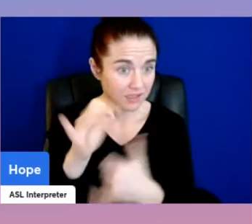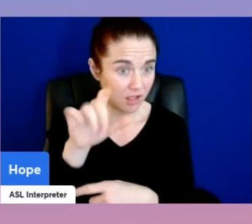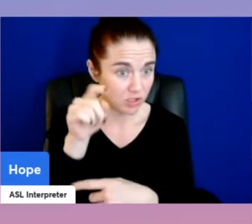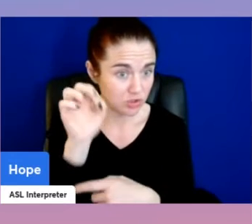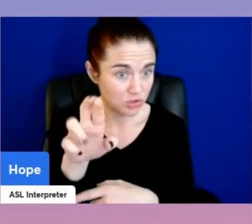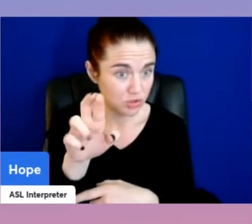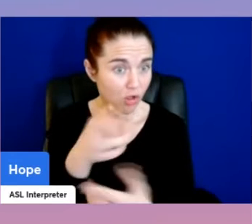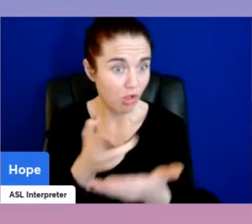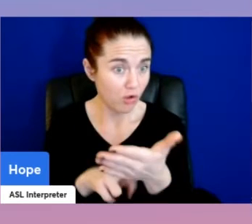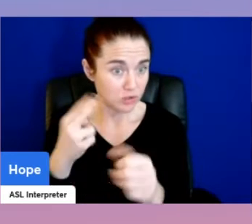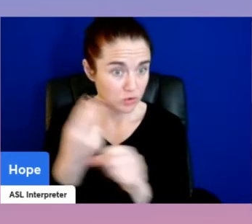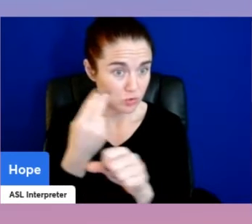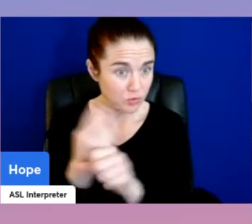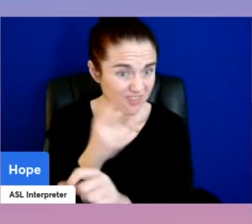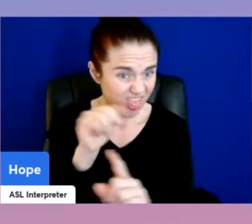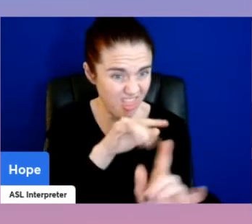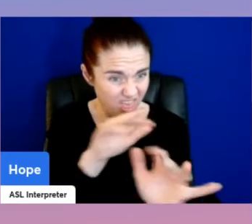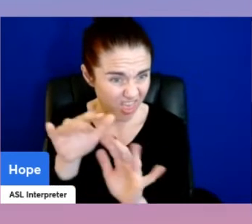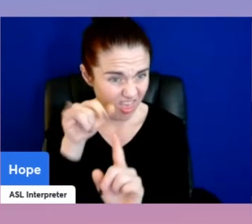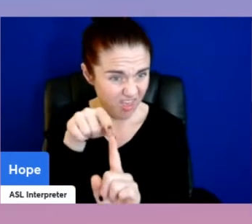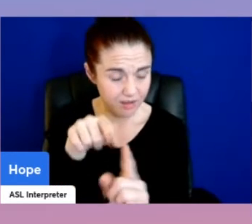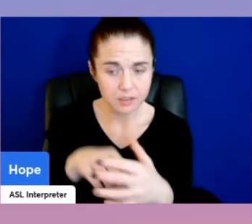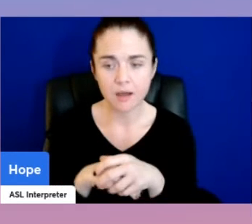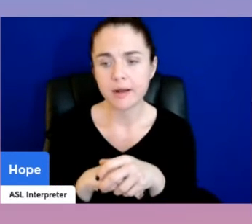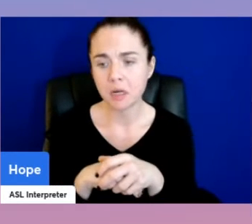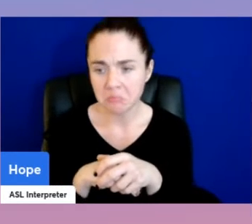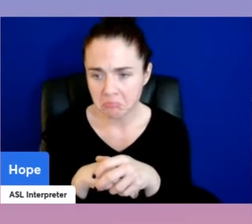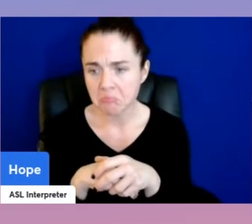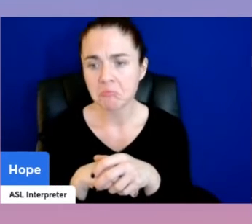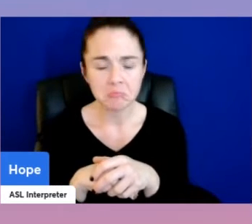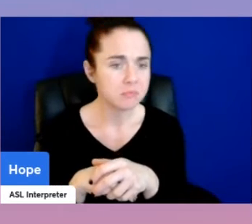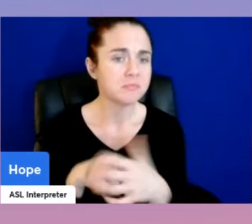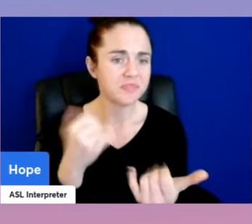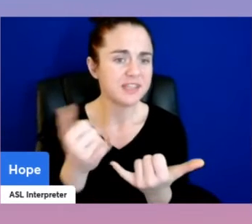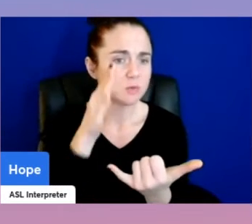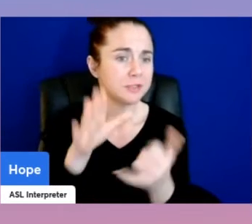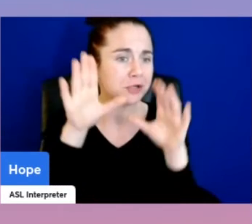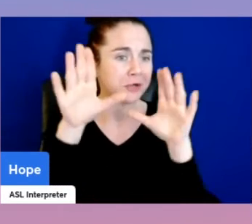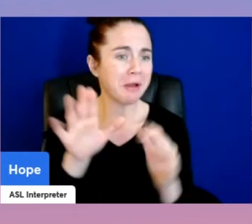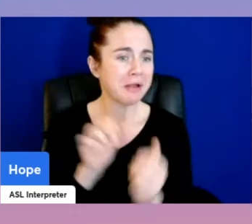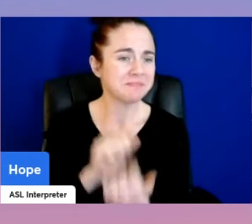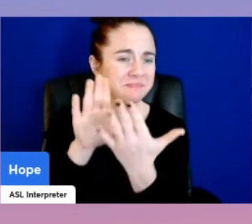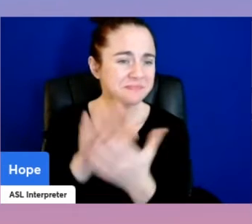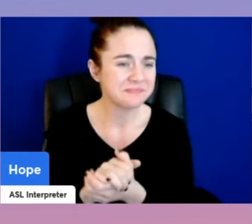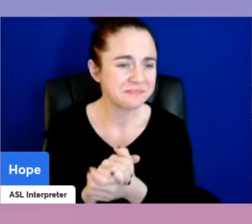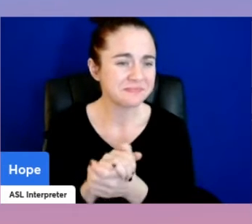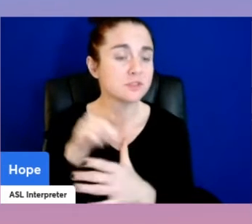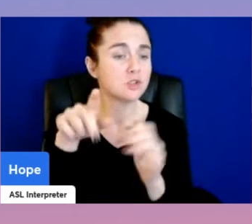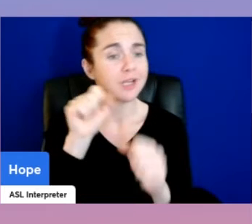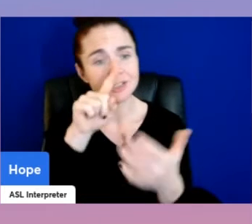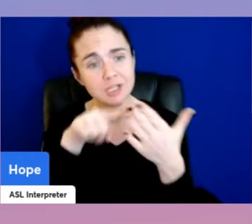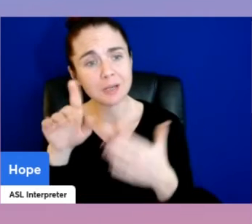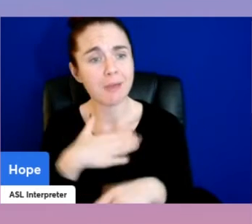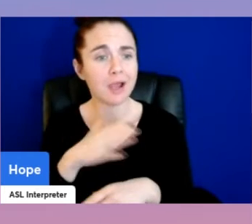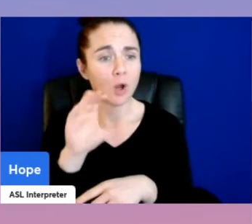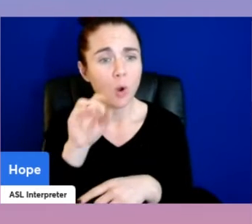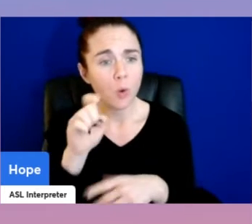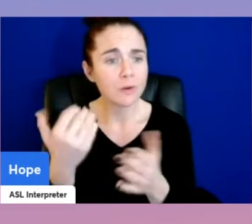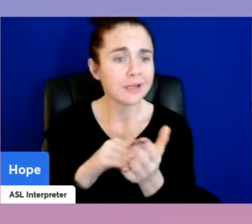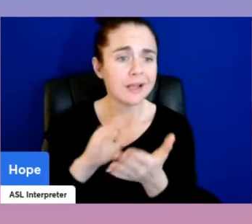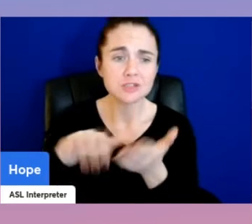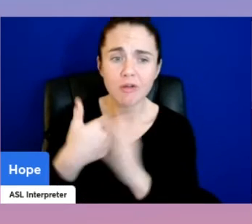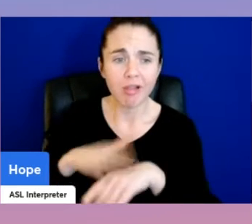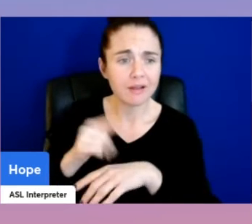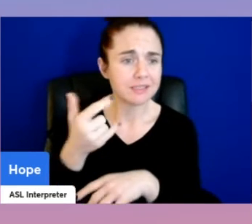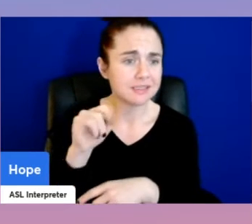log in and use kubectl and things like that, this would be a great way to do that. You can, of course, check out my code on GitHub and see